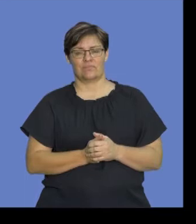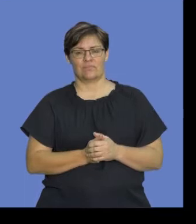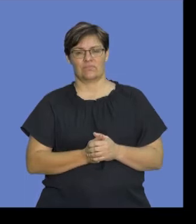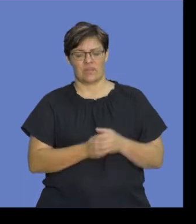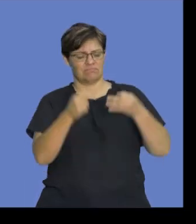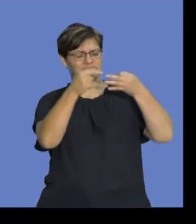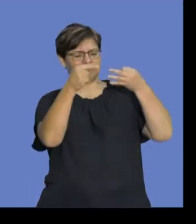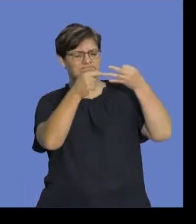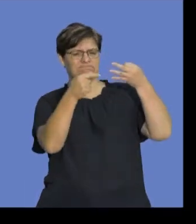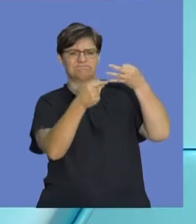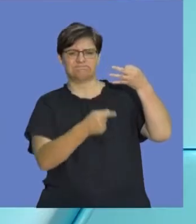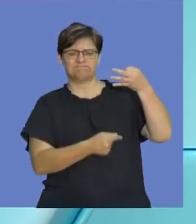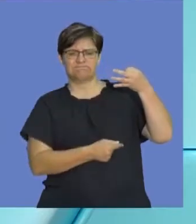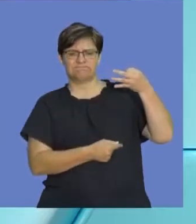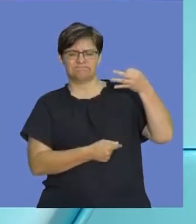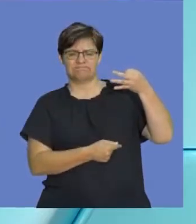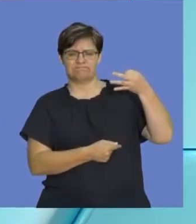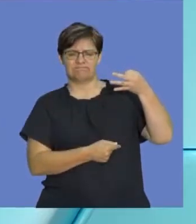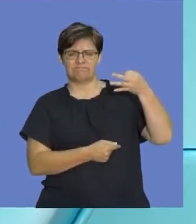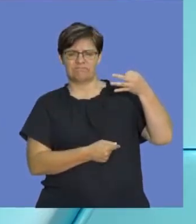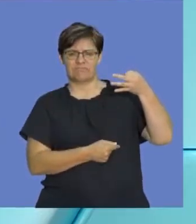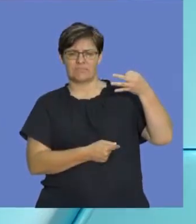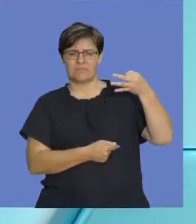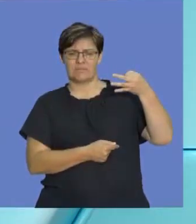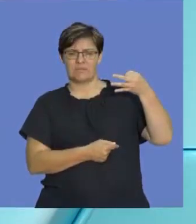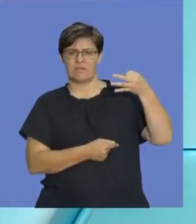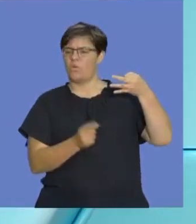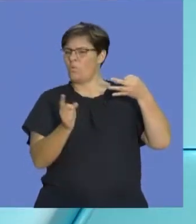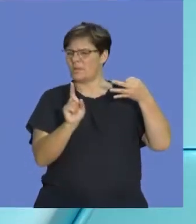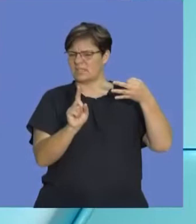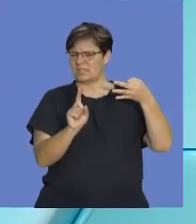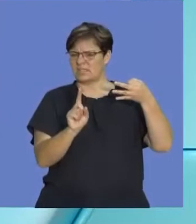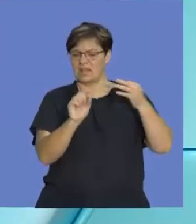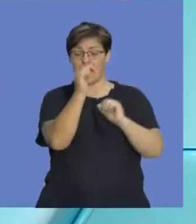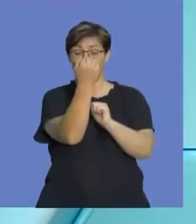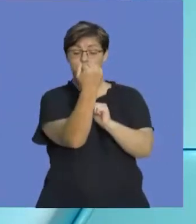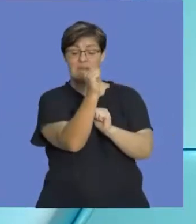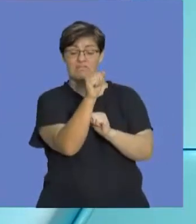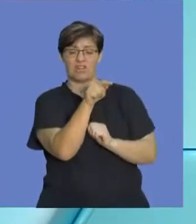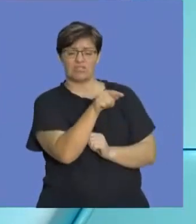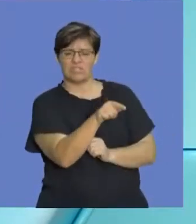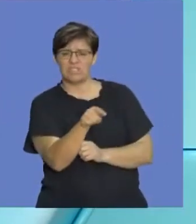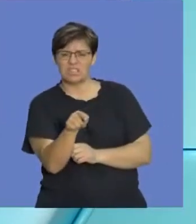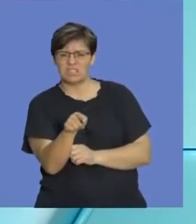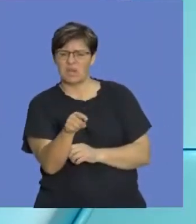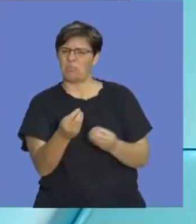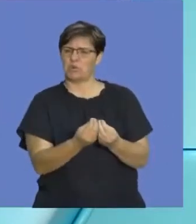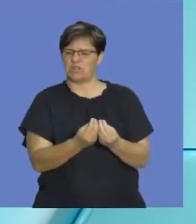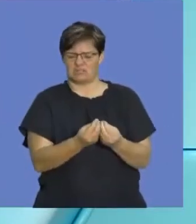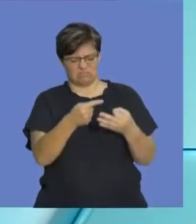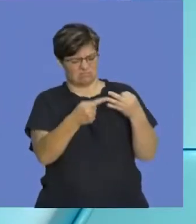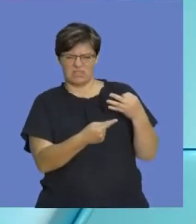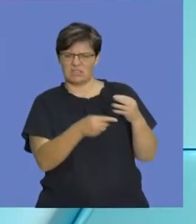what are the three components that go into the manufacturing of